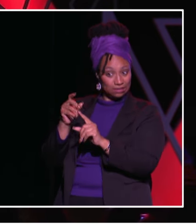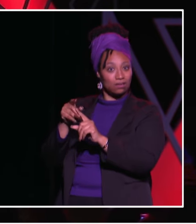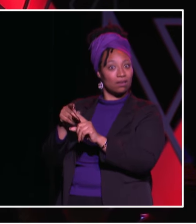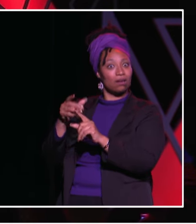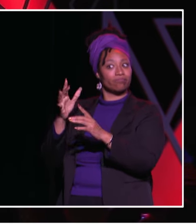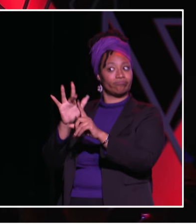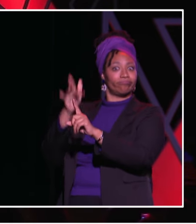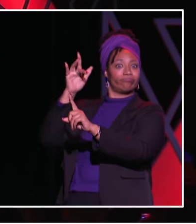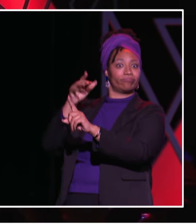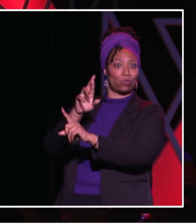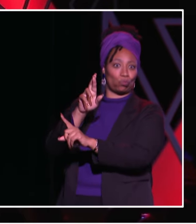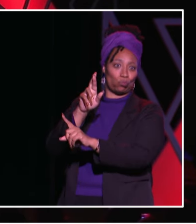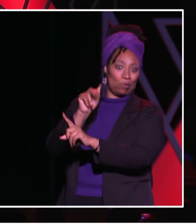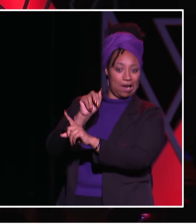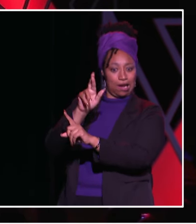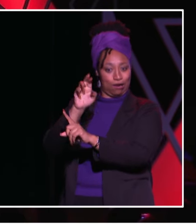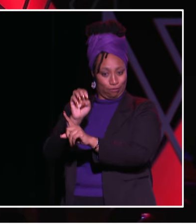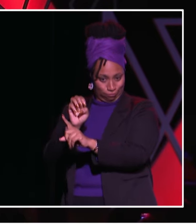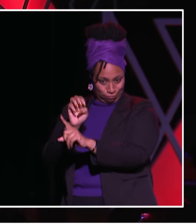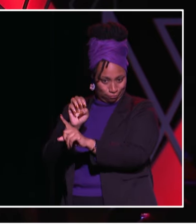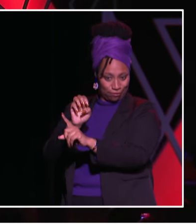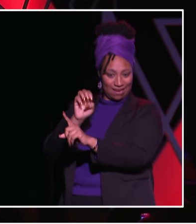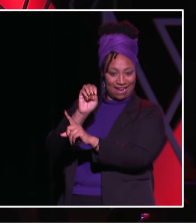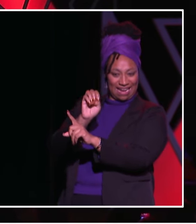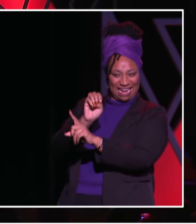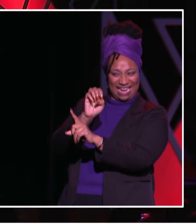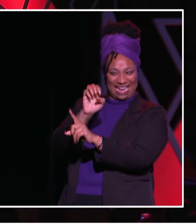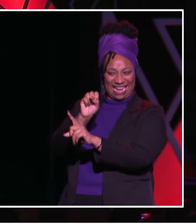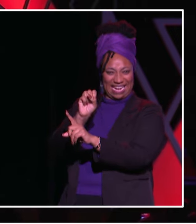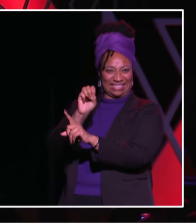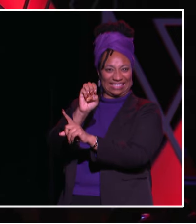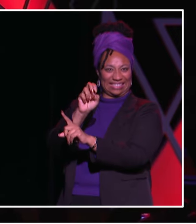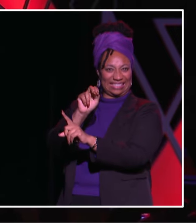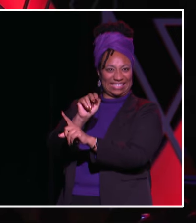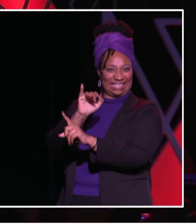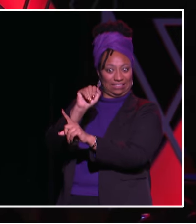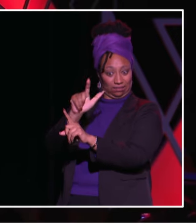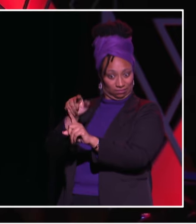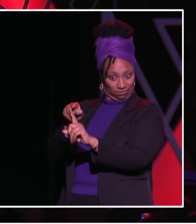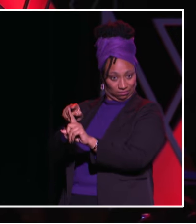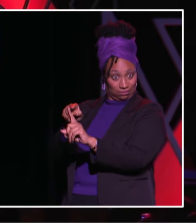back for than Blues Alley.